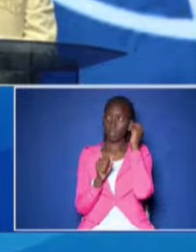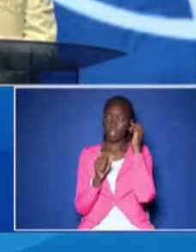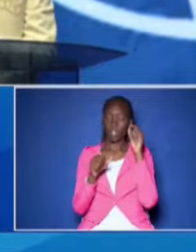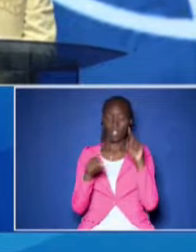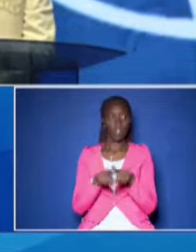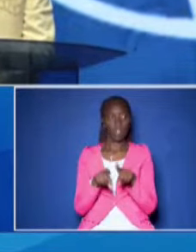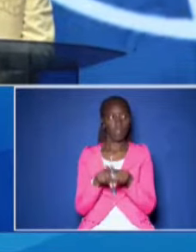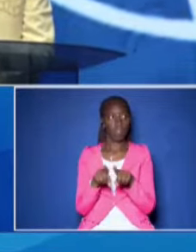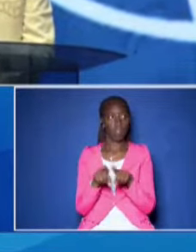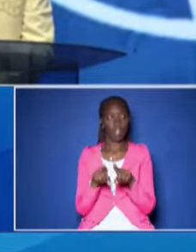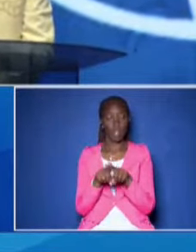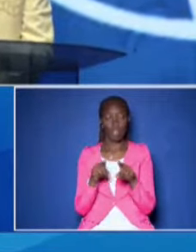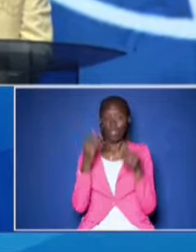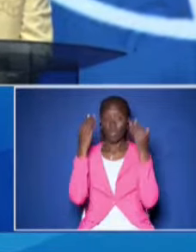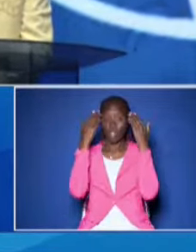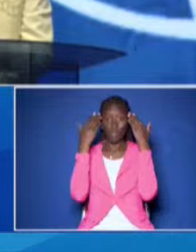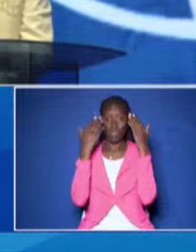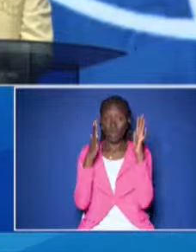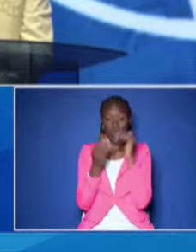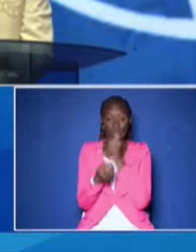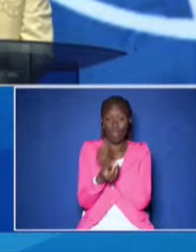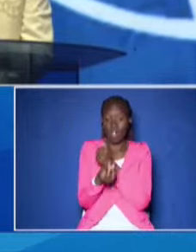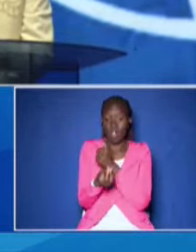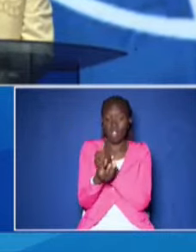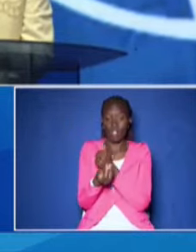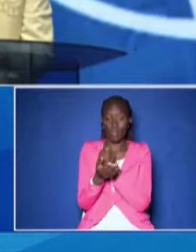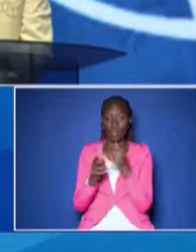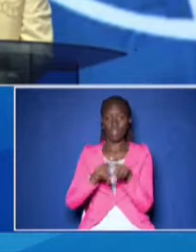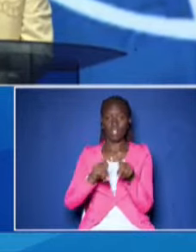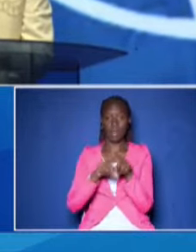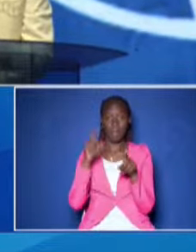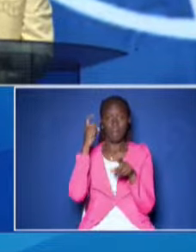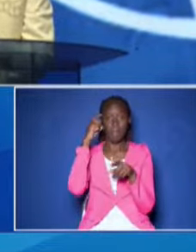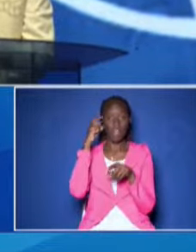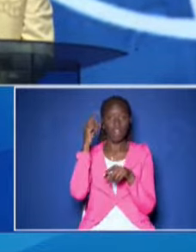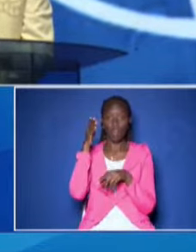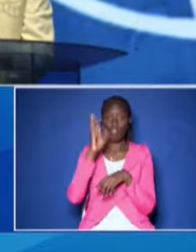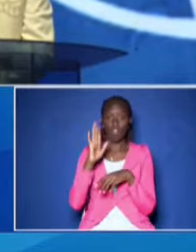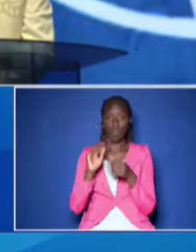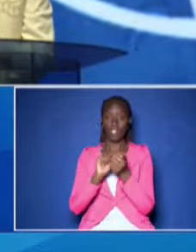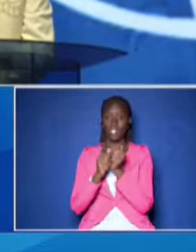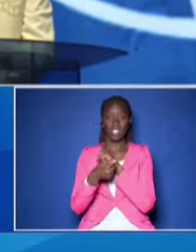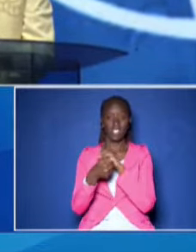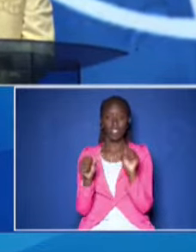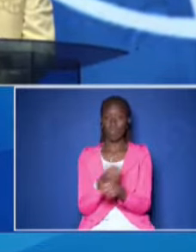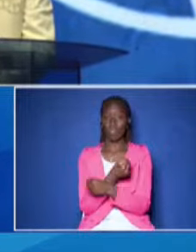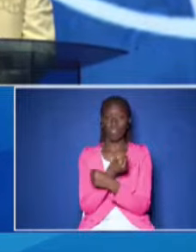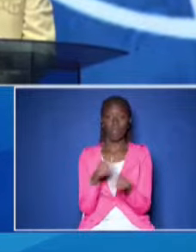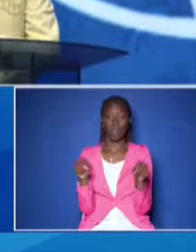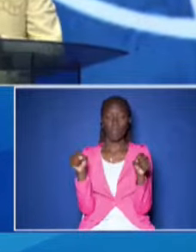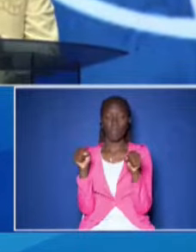away the Eternal counsel and mind of God cannot pass